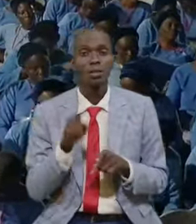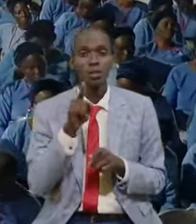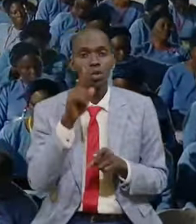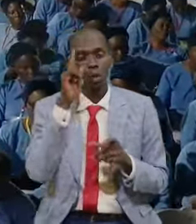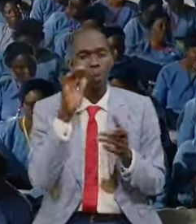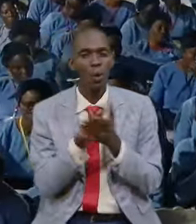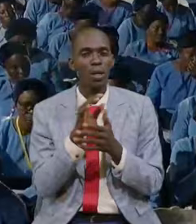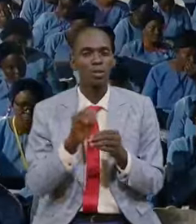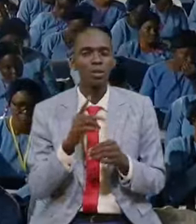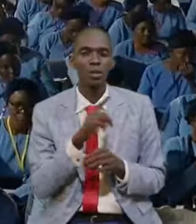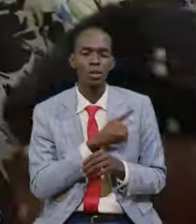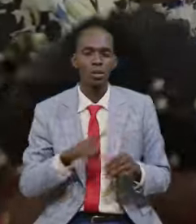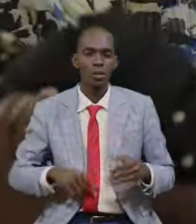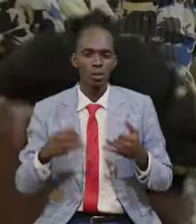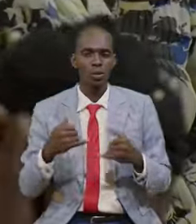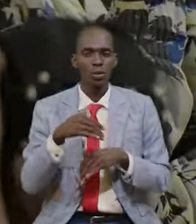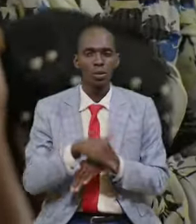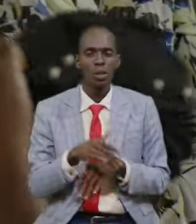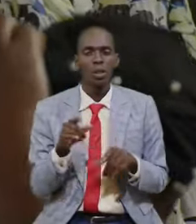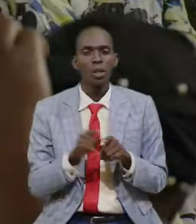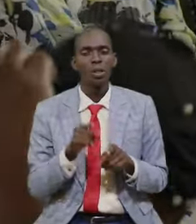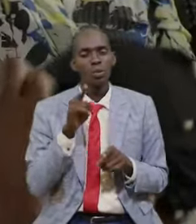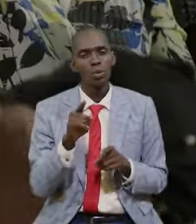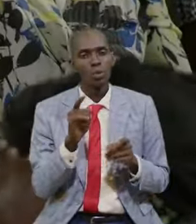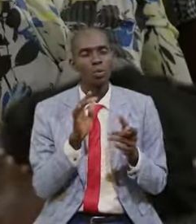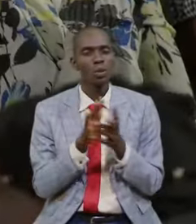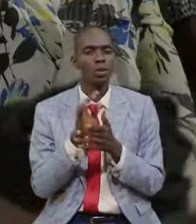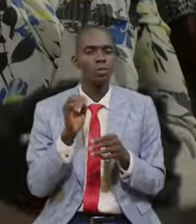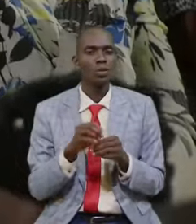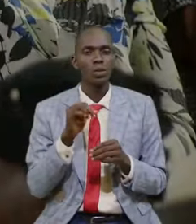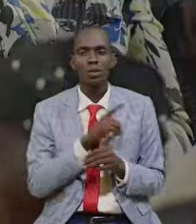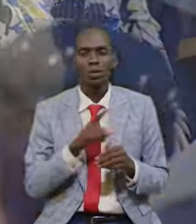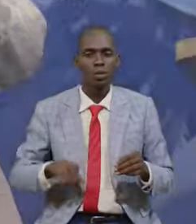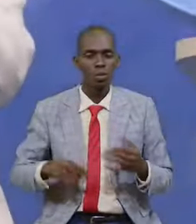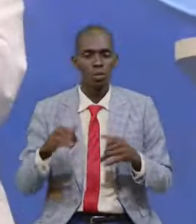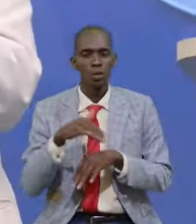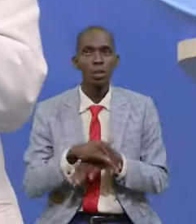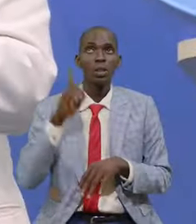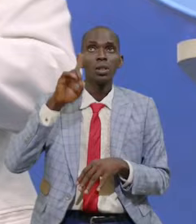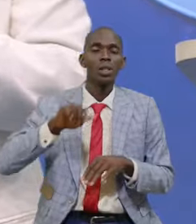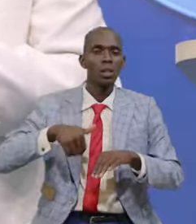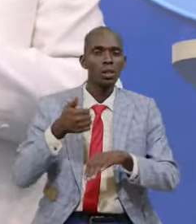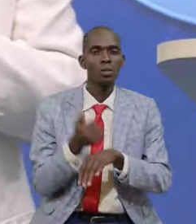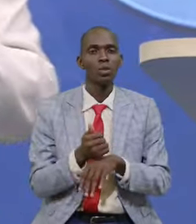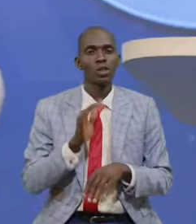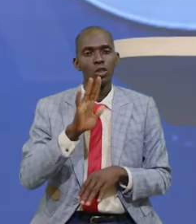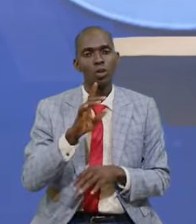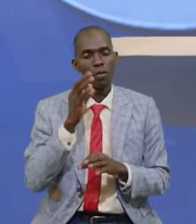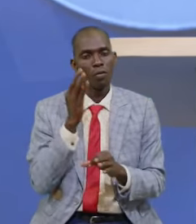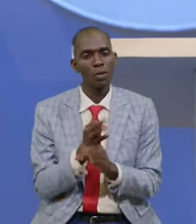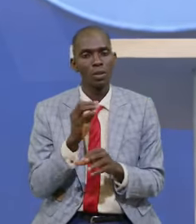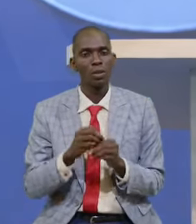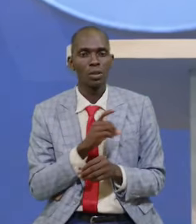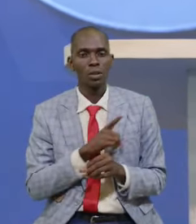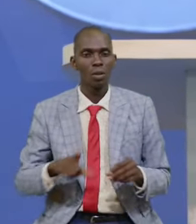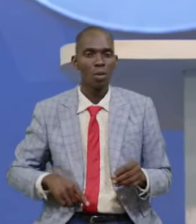Lord tonight, and as you are believing it, and you reaffirm and reconfirm your faith in the Lord, everything